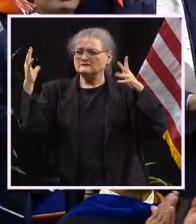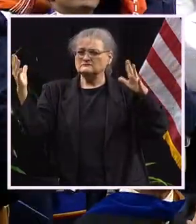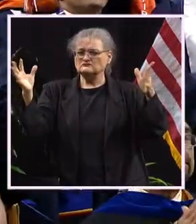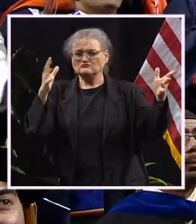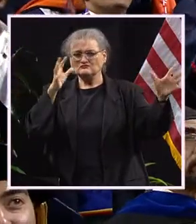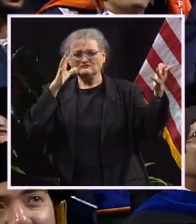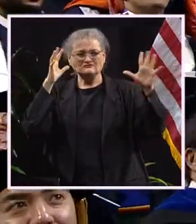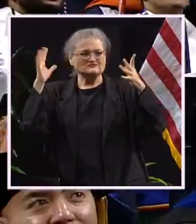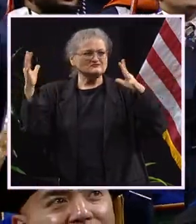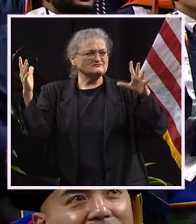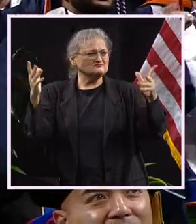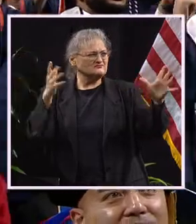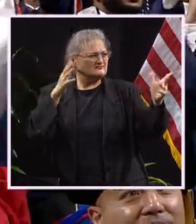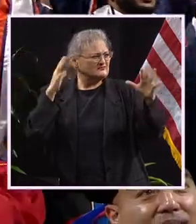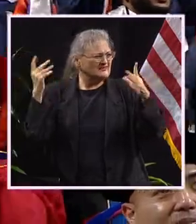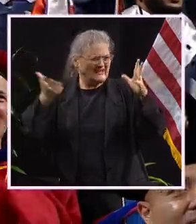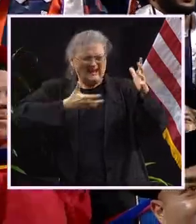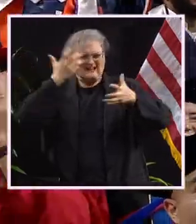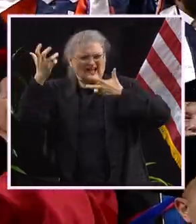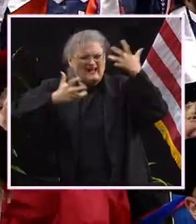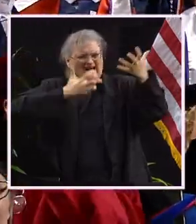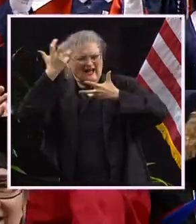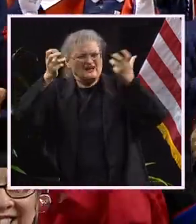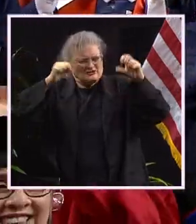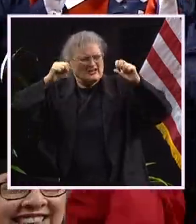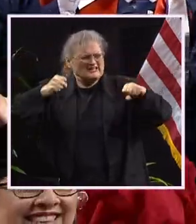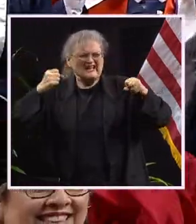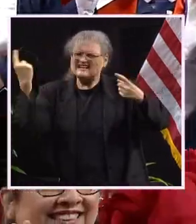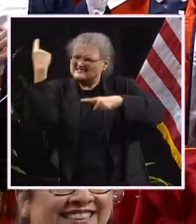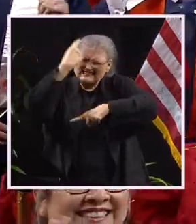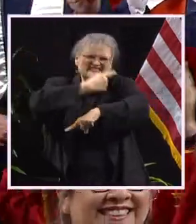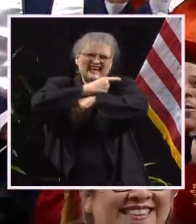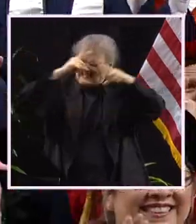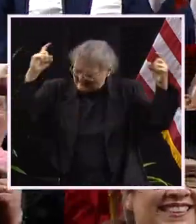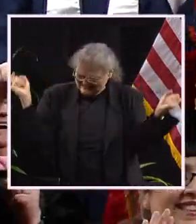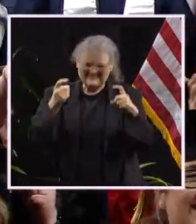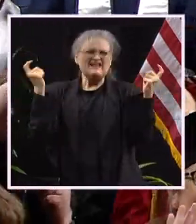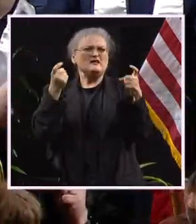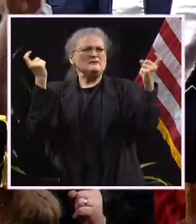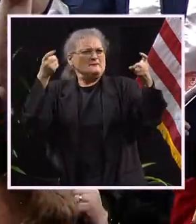Good. You're making noise like you should. This is a day of celebration.